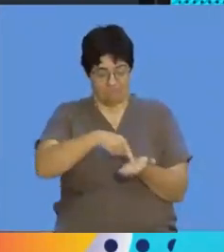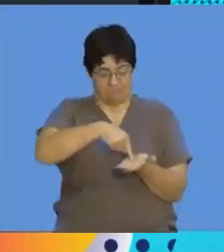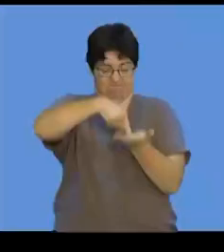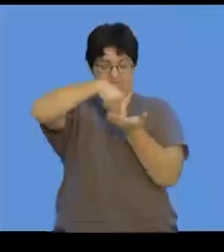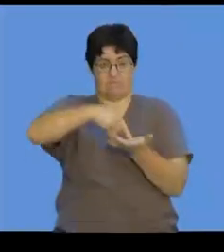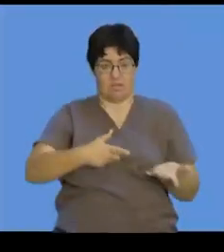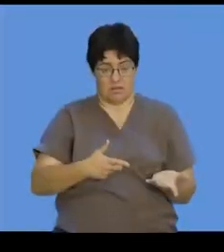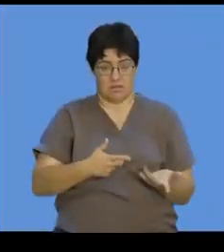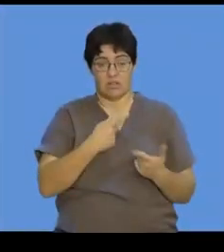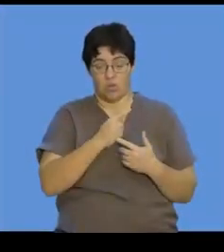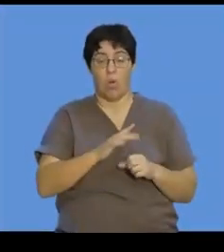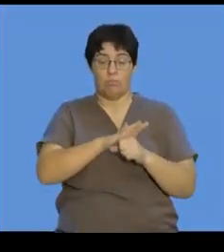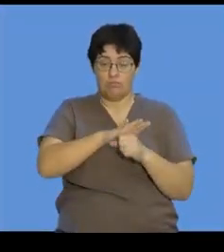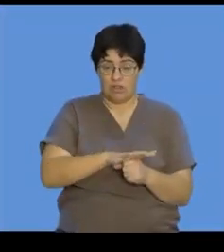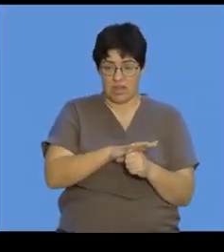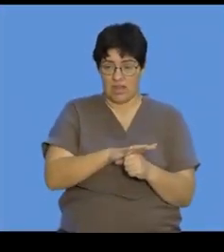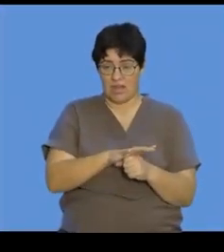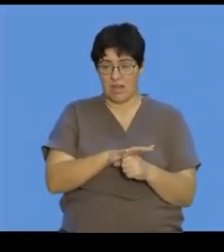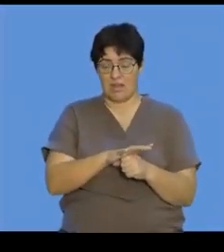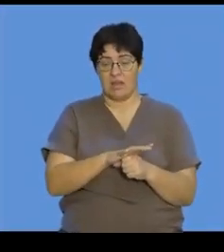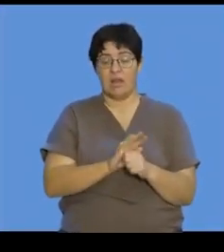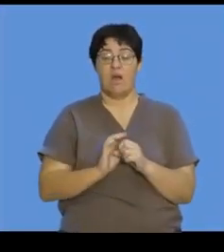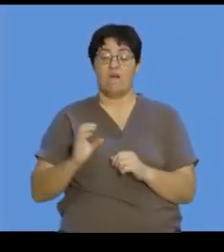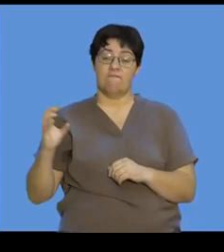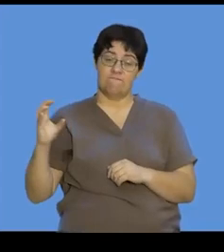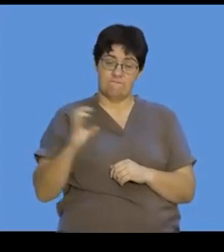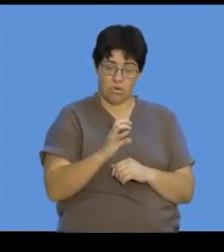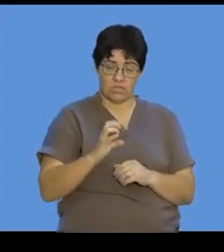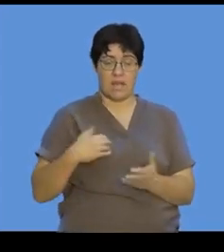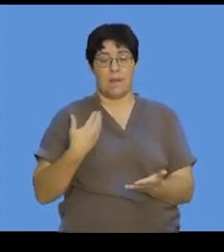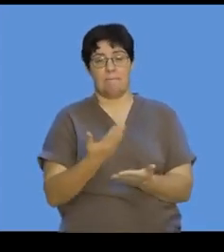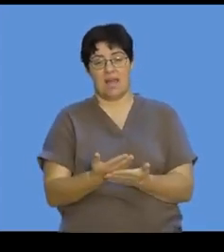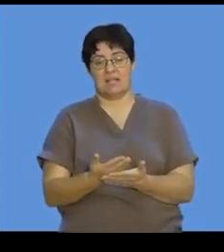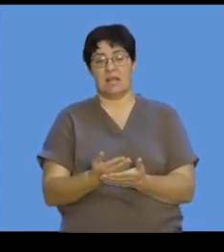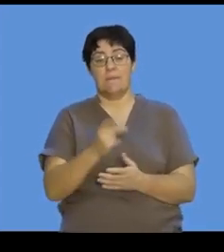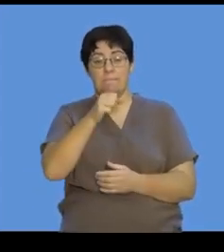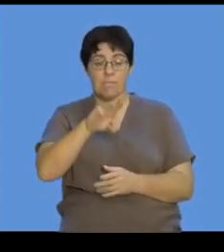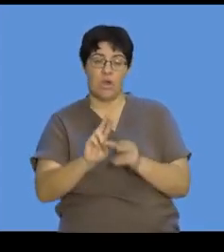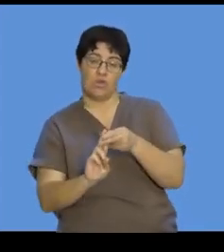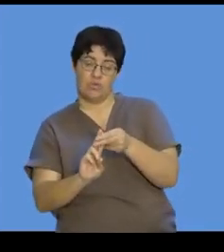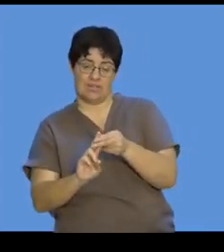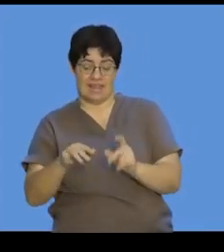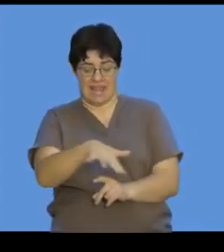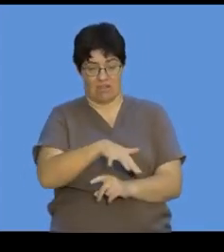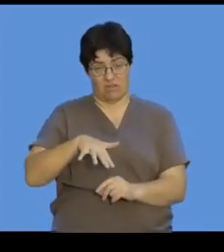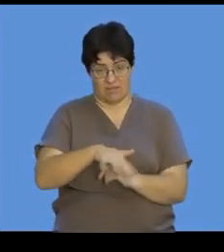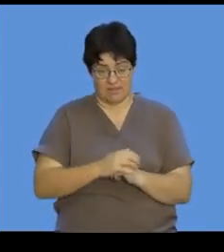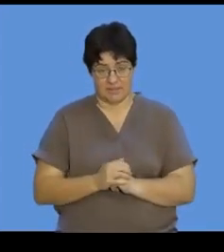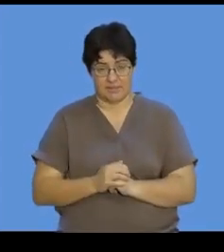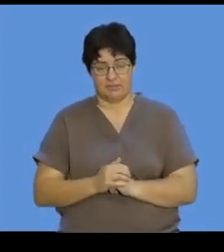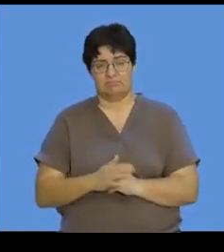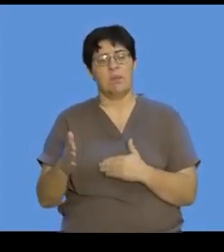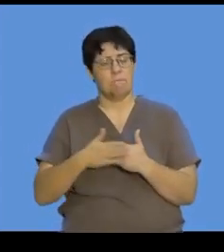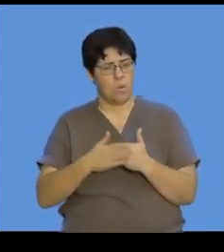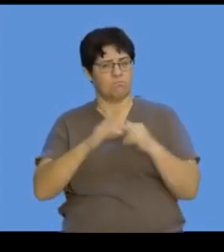are saying pressure is actually force applied per unit area. Okay, and we'll talk more